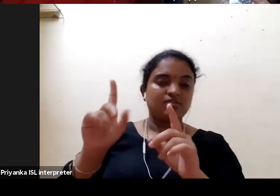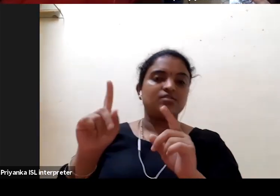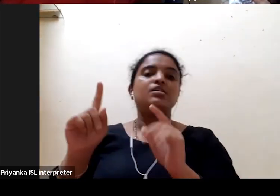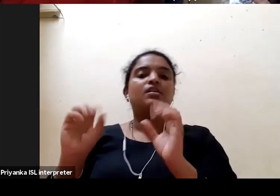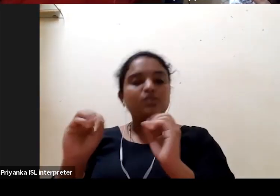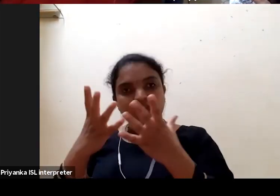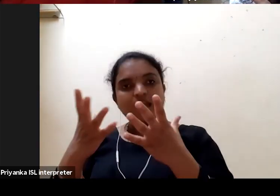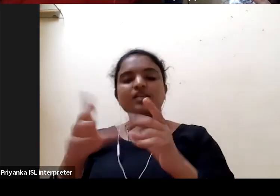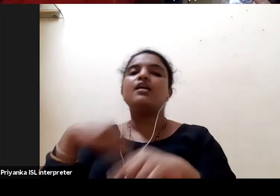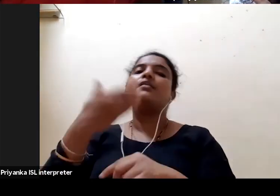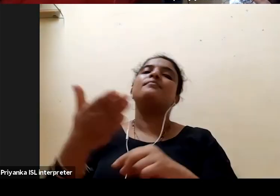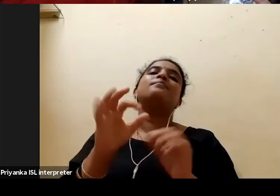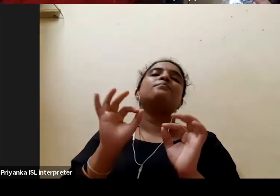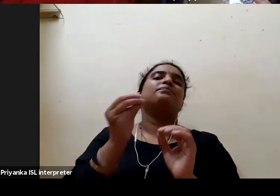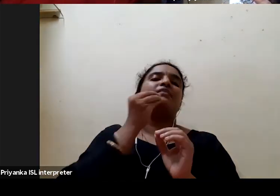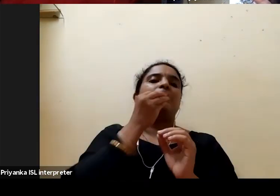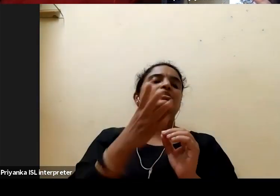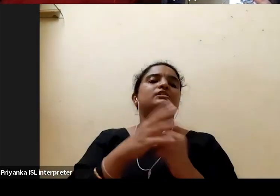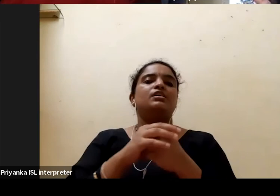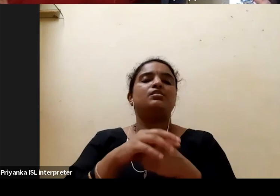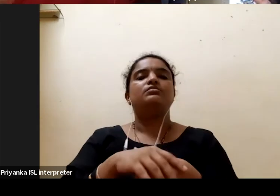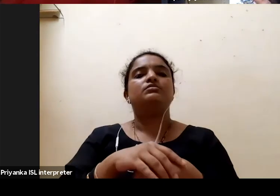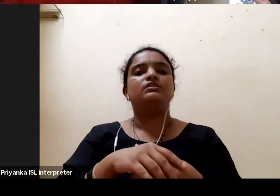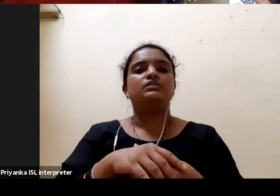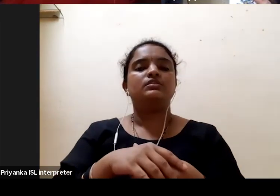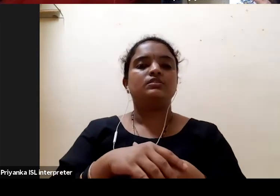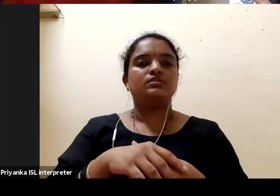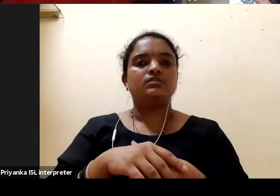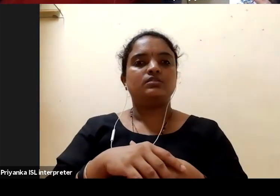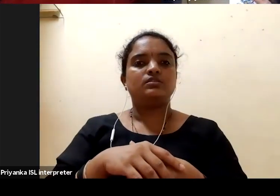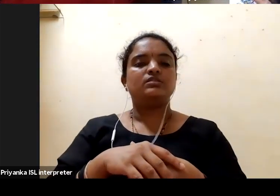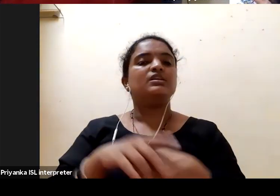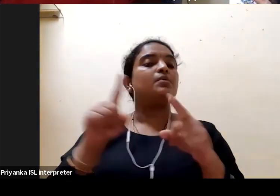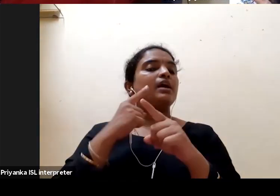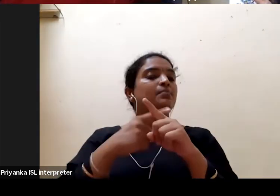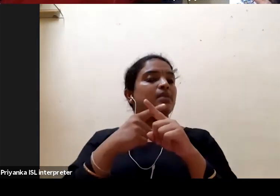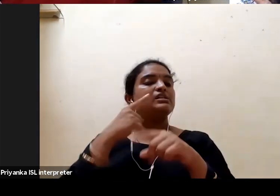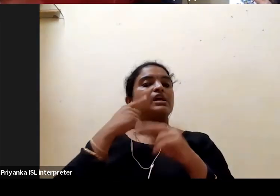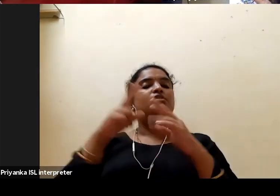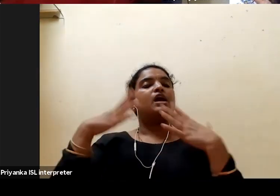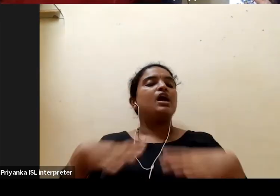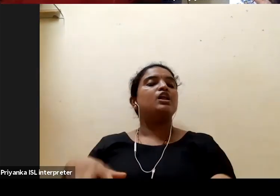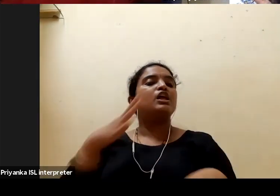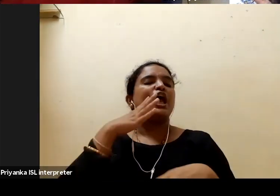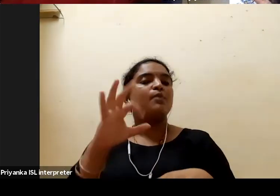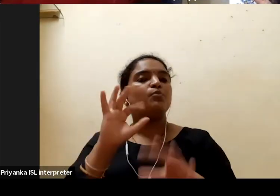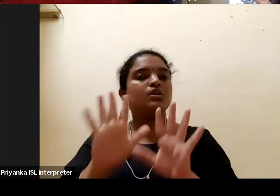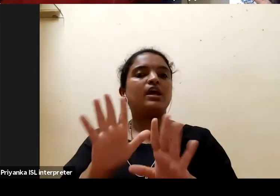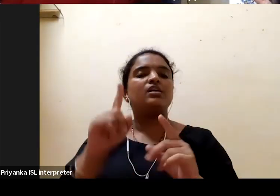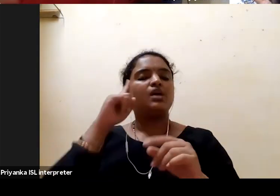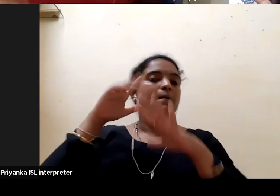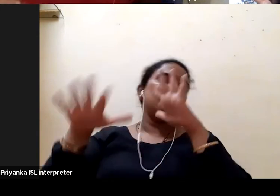go, it's even especially if you want to eat healthy, healthy eating is just a lot of planning,